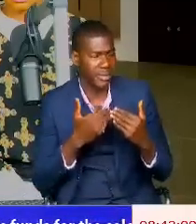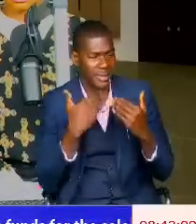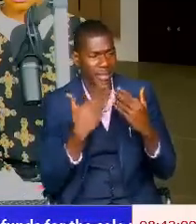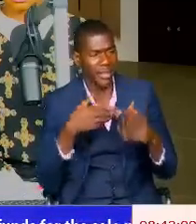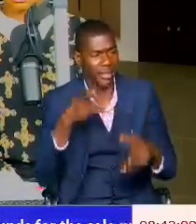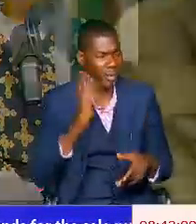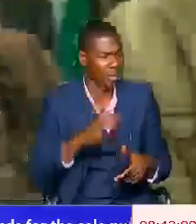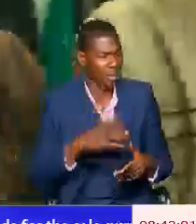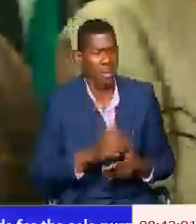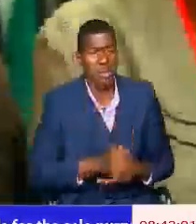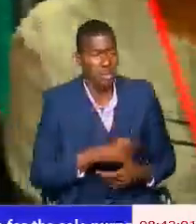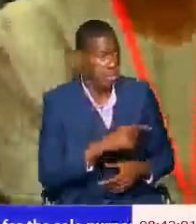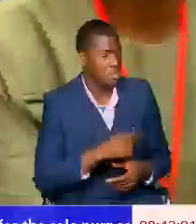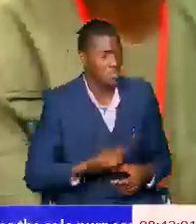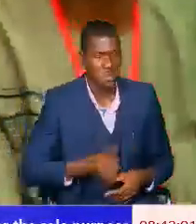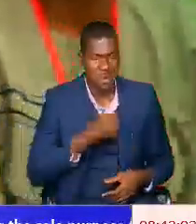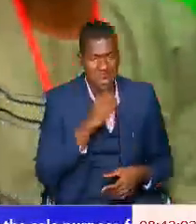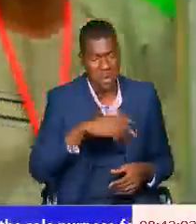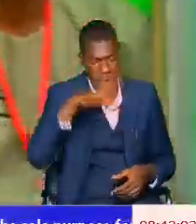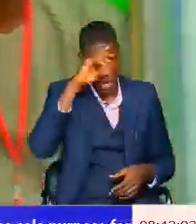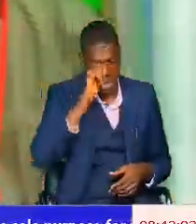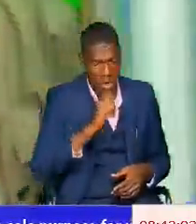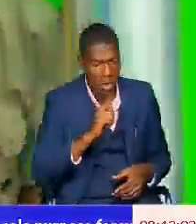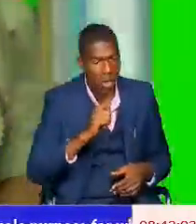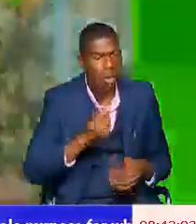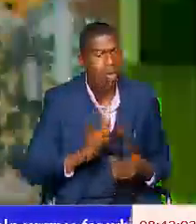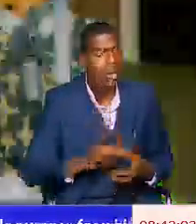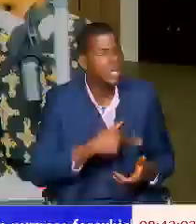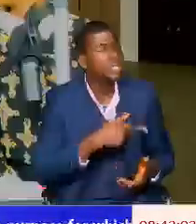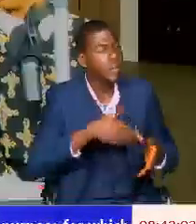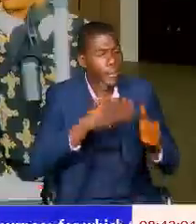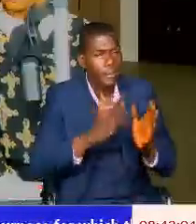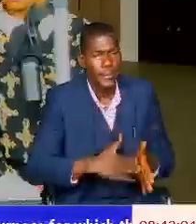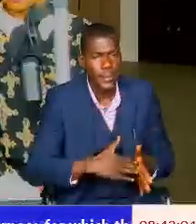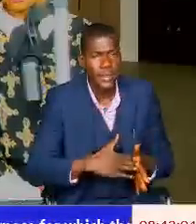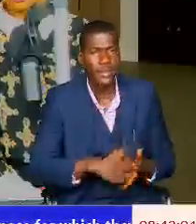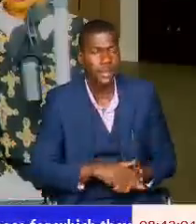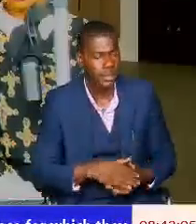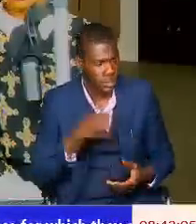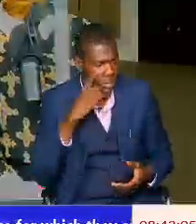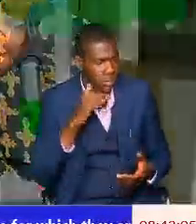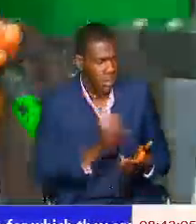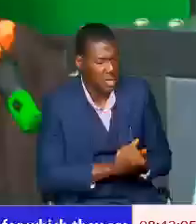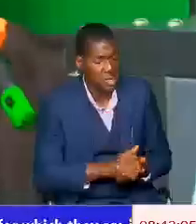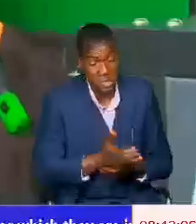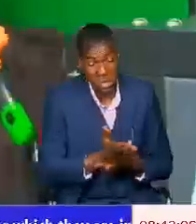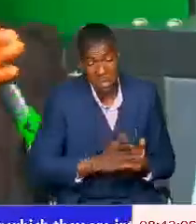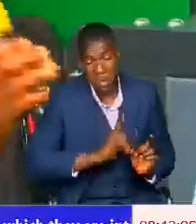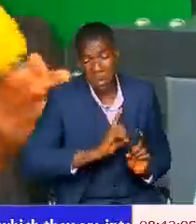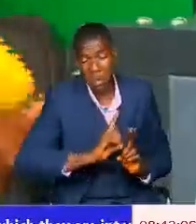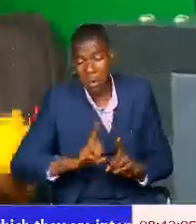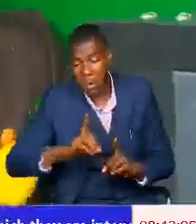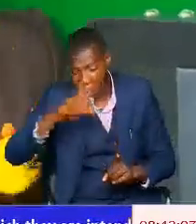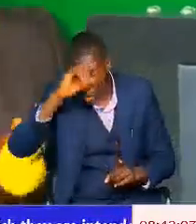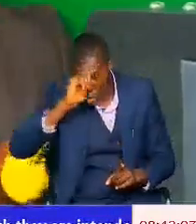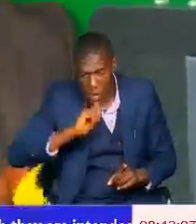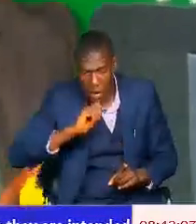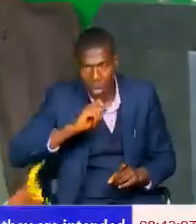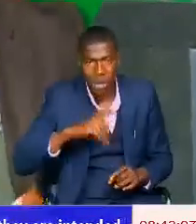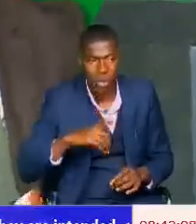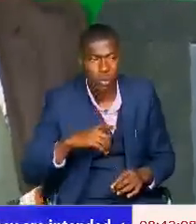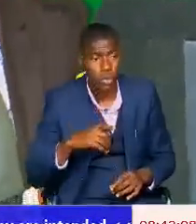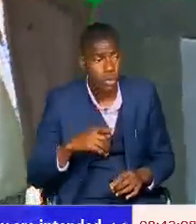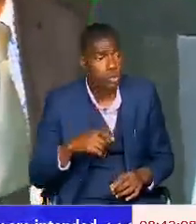Mm. And they have, what's the purpose of the CCTV? In the first place. Now, why they no go